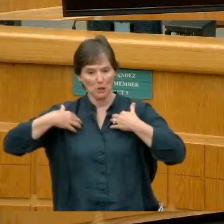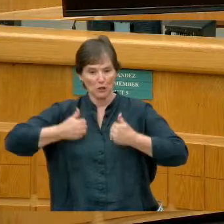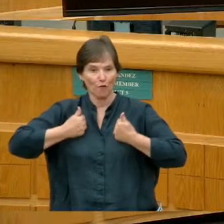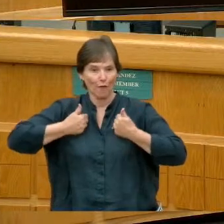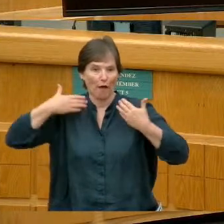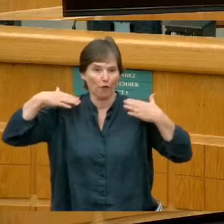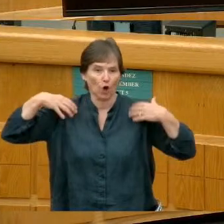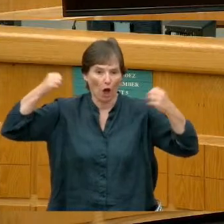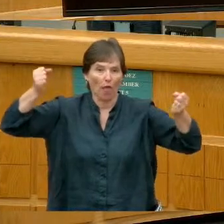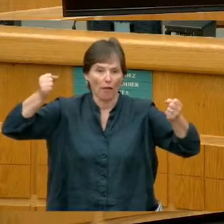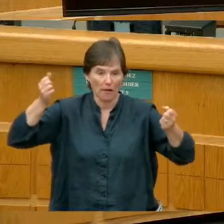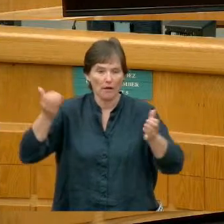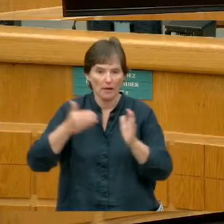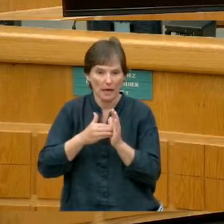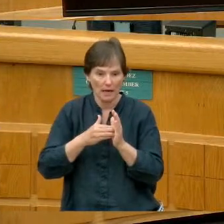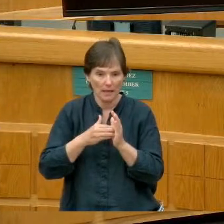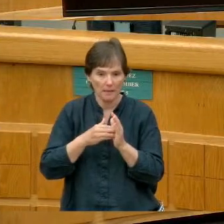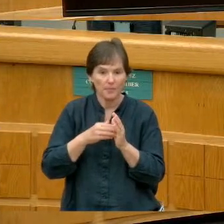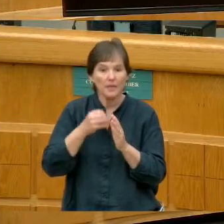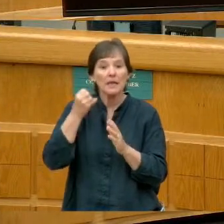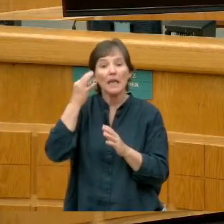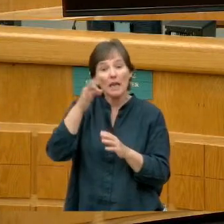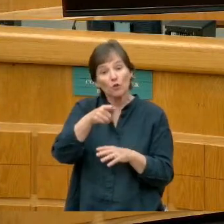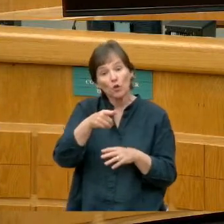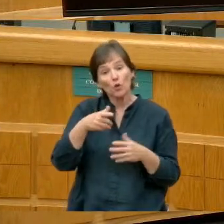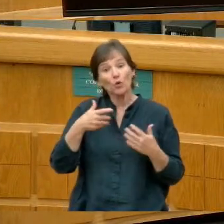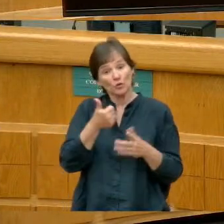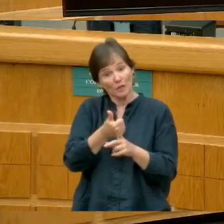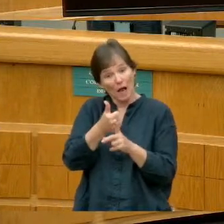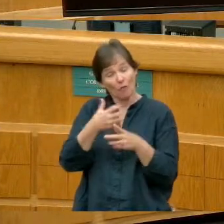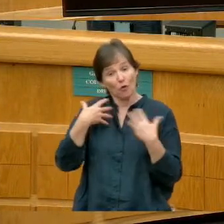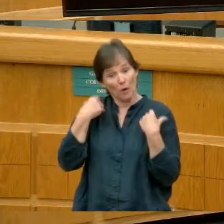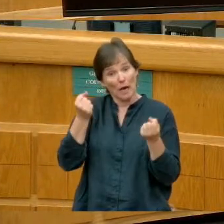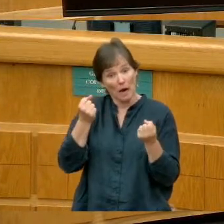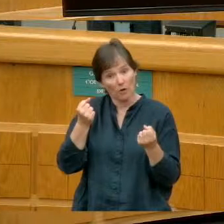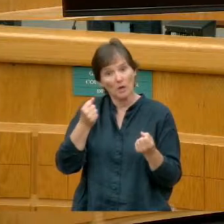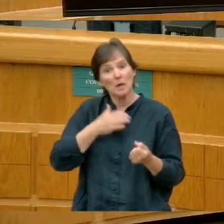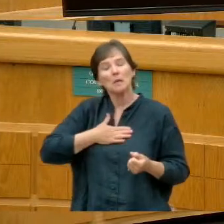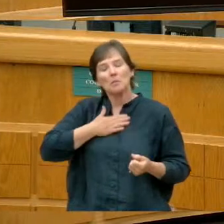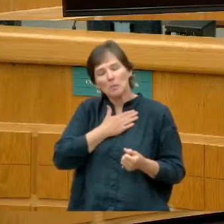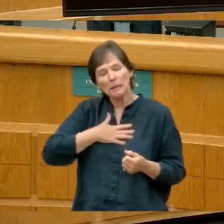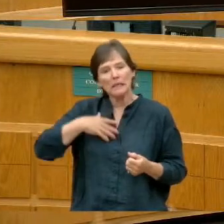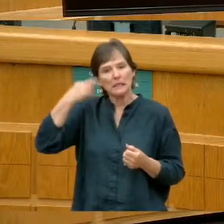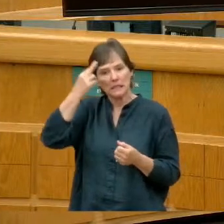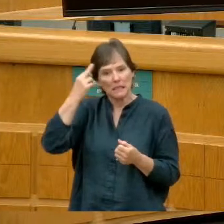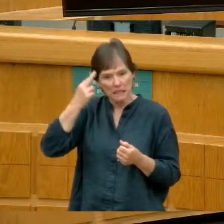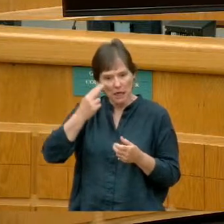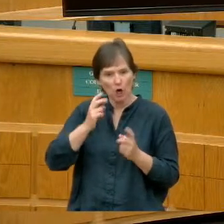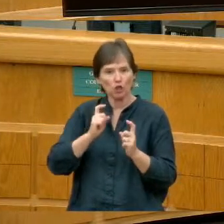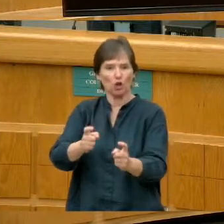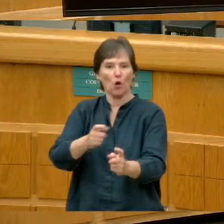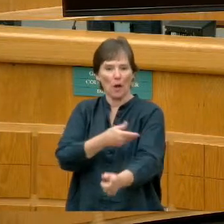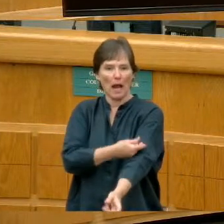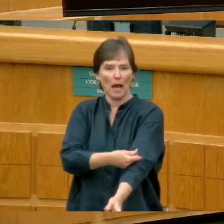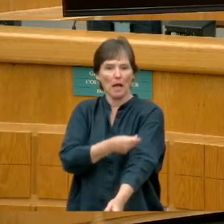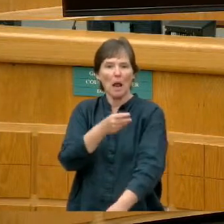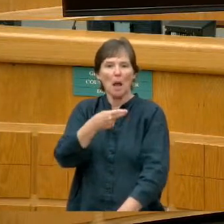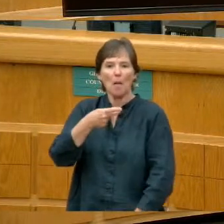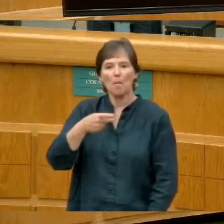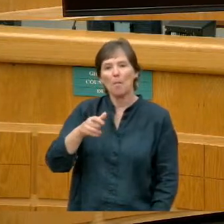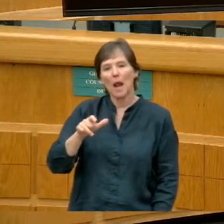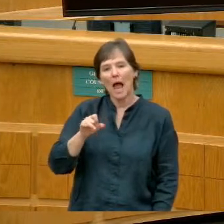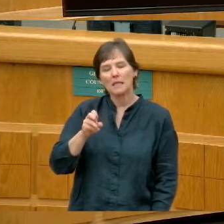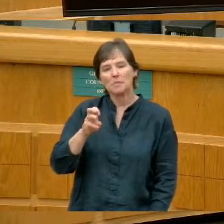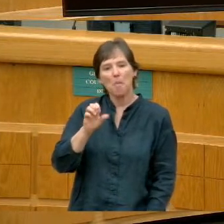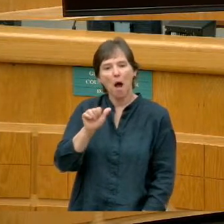have recovered from COVID-19. This, of course, is the convalescent plasma therapy, and there are so many opportunities.